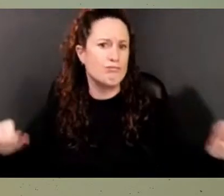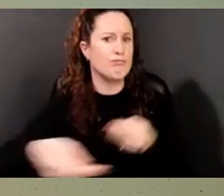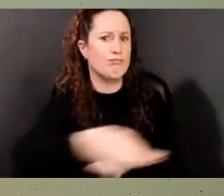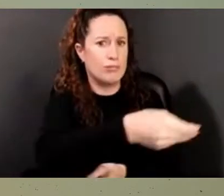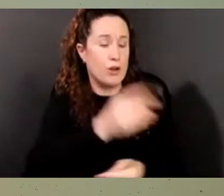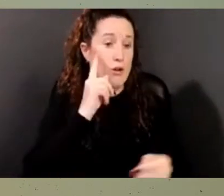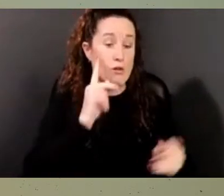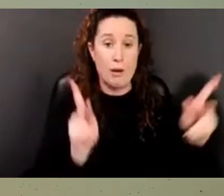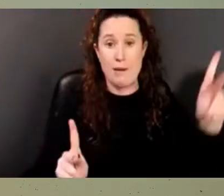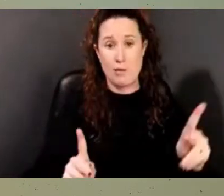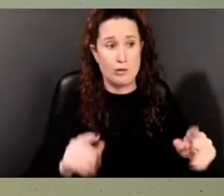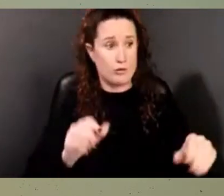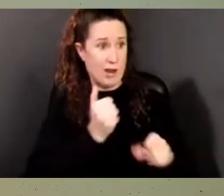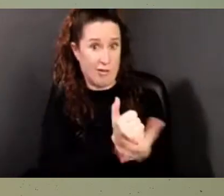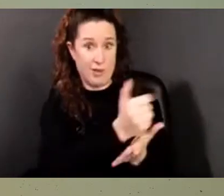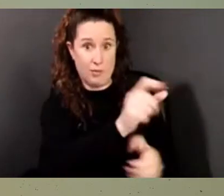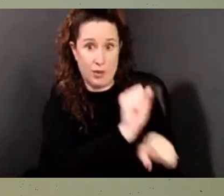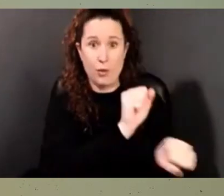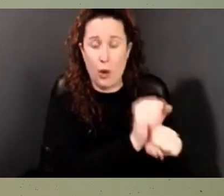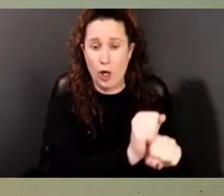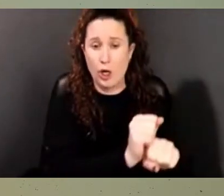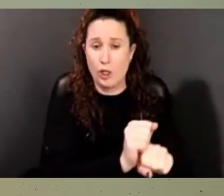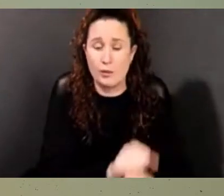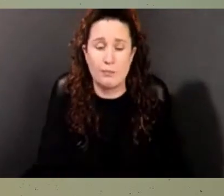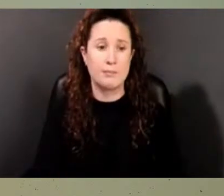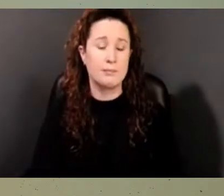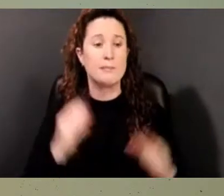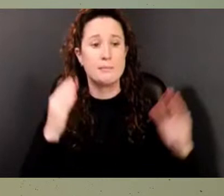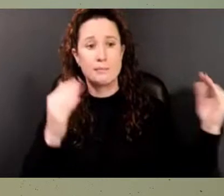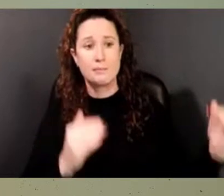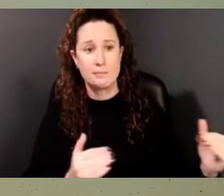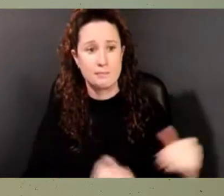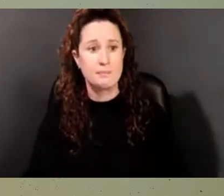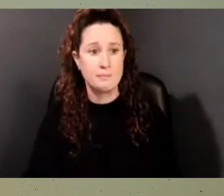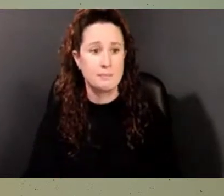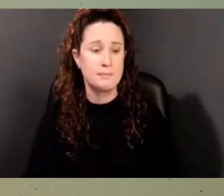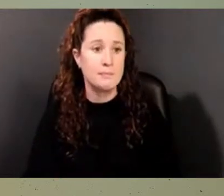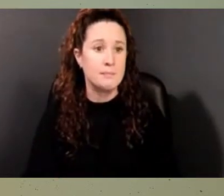their lease agreements. Next slide.